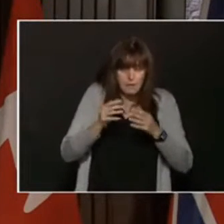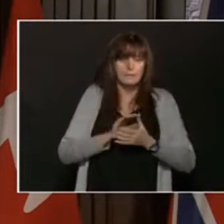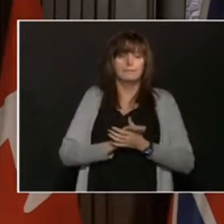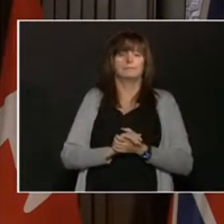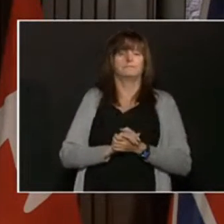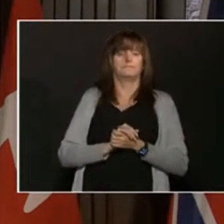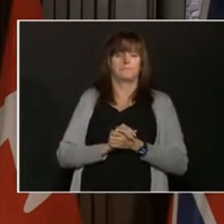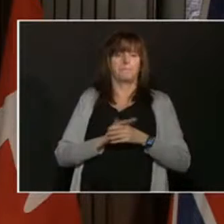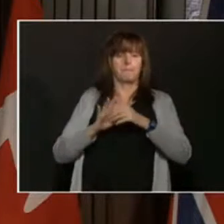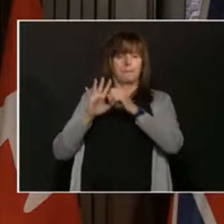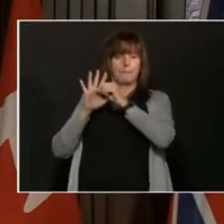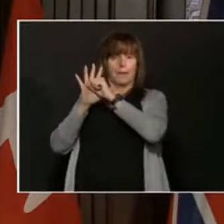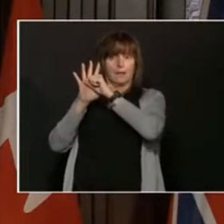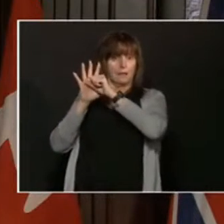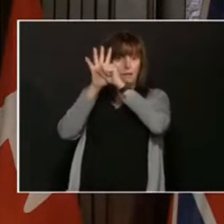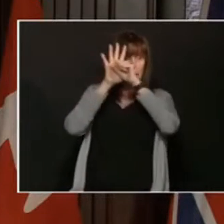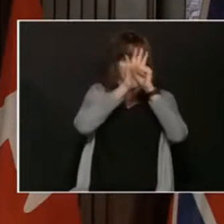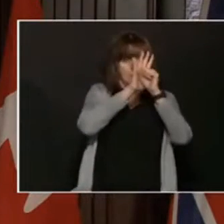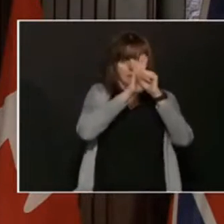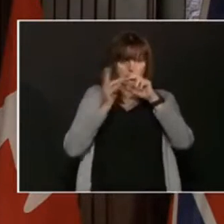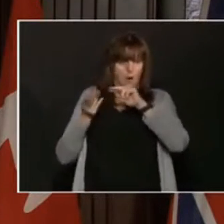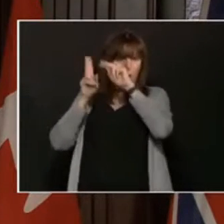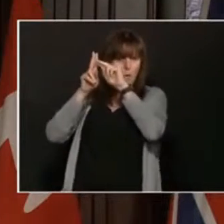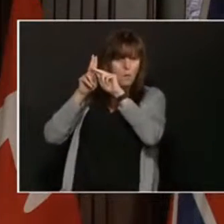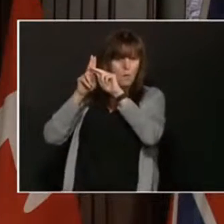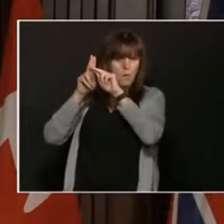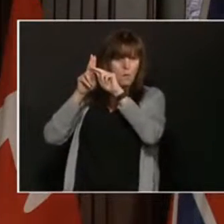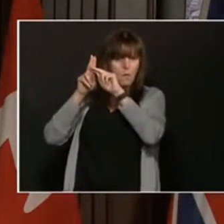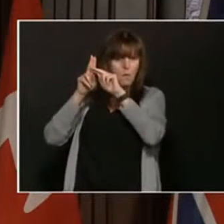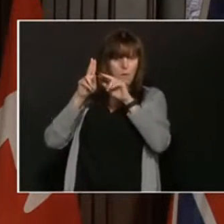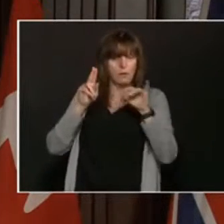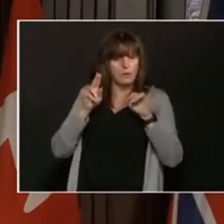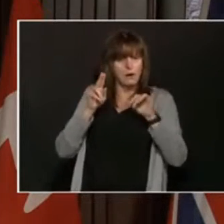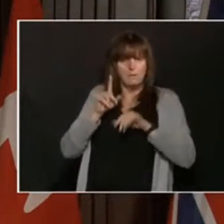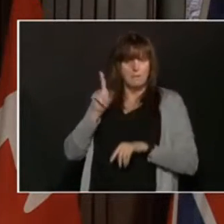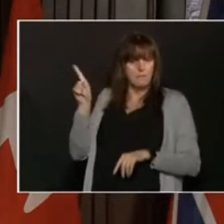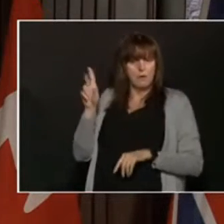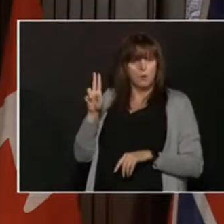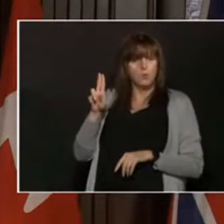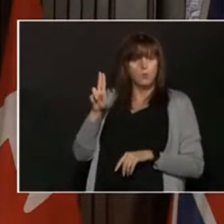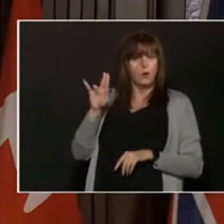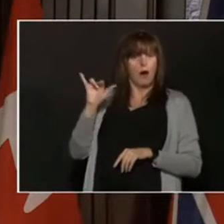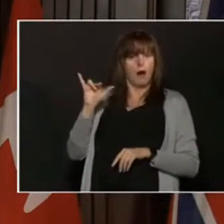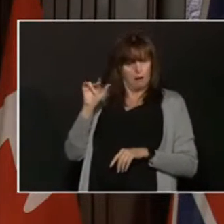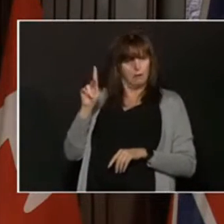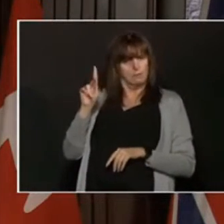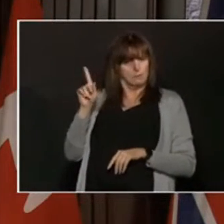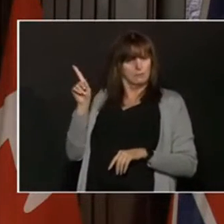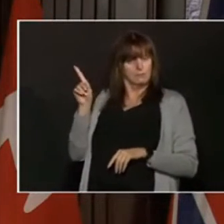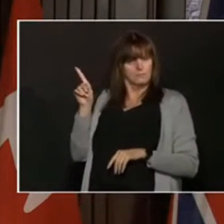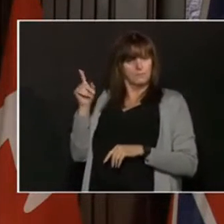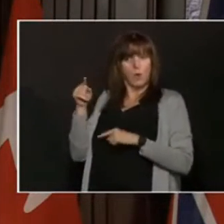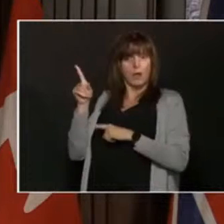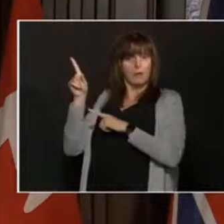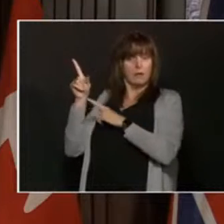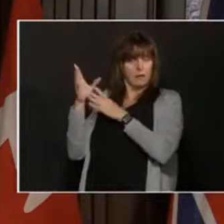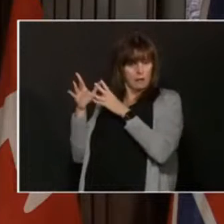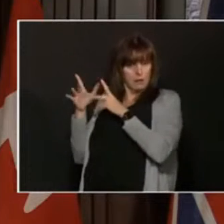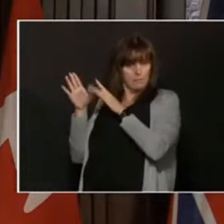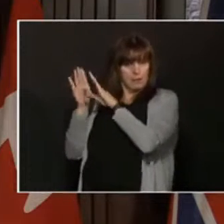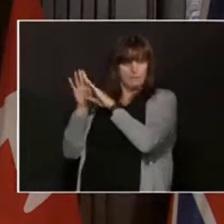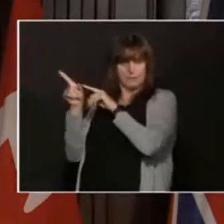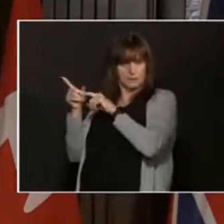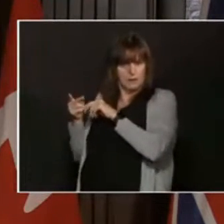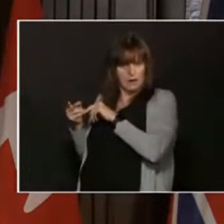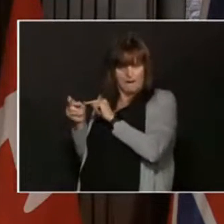in cases, which is similar to what we saw in the United Kingdom, even during their kind of lighter version of a lockdown, which starts to suggest that we might